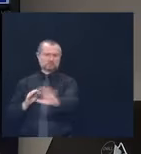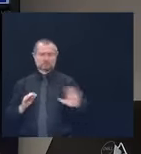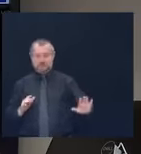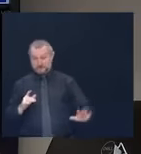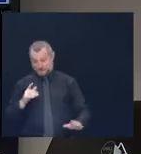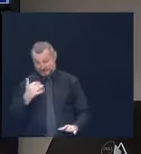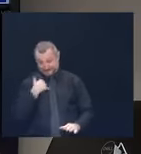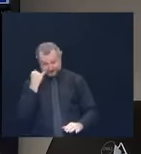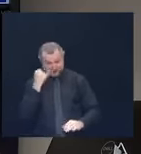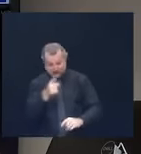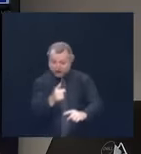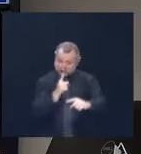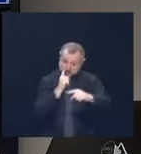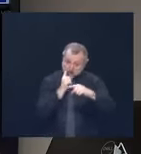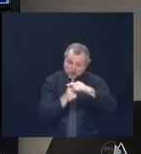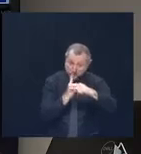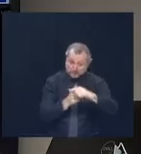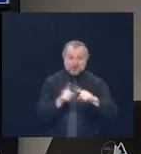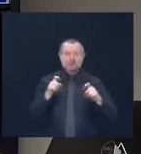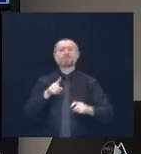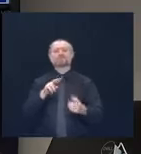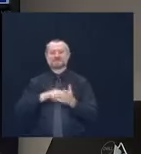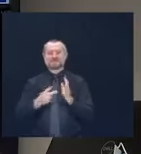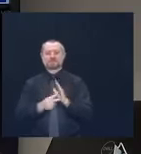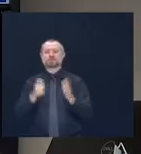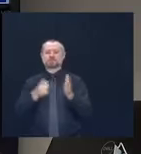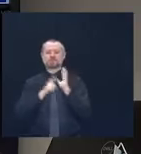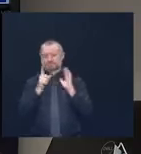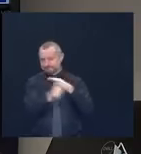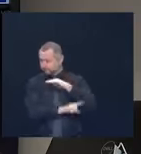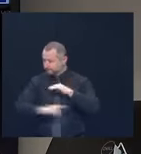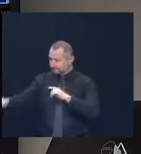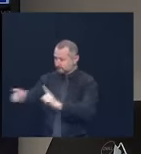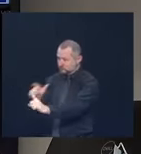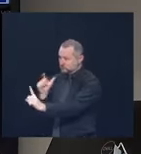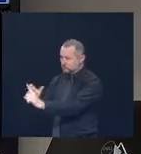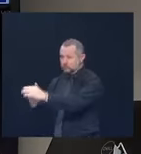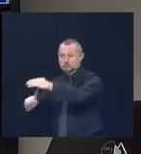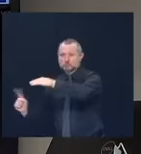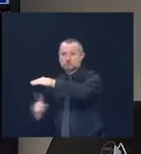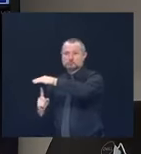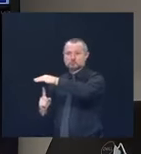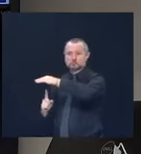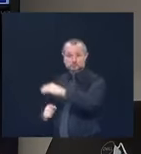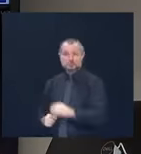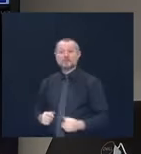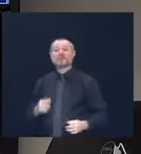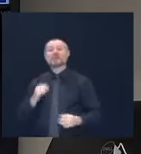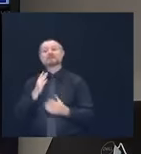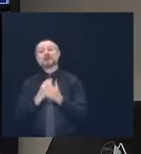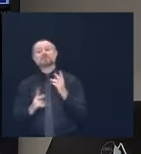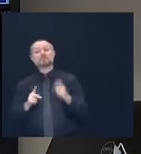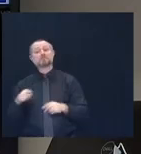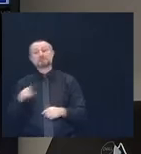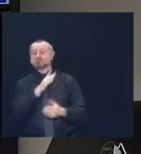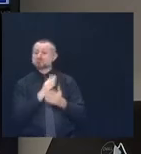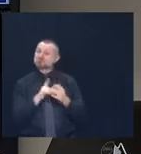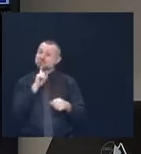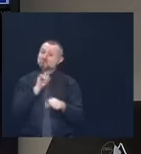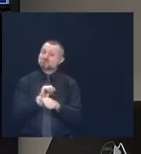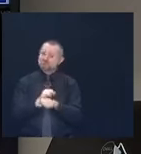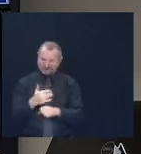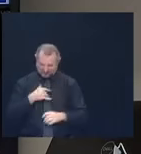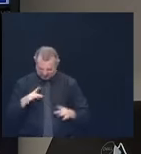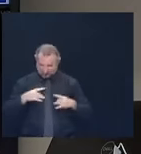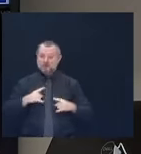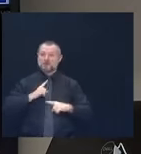test, you would be required to quarantine. Now, many people who might test positive on an antigen test per Department of Health guidance,